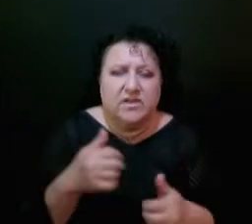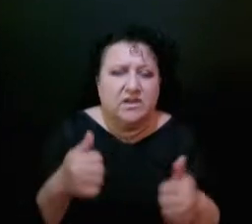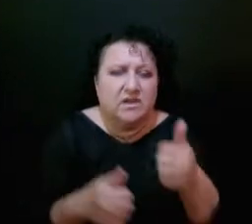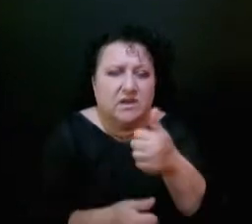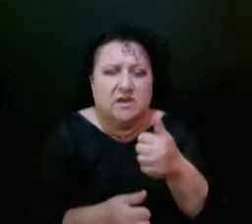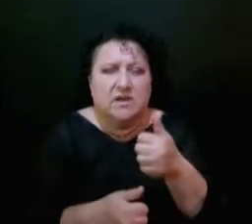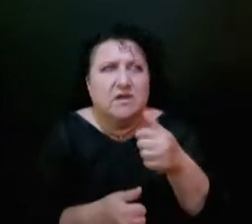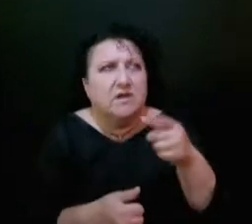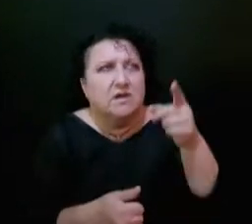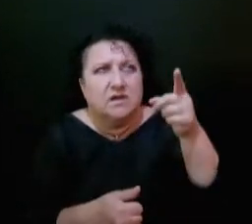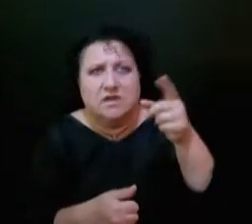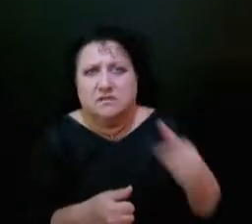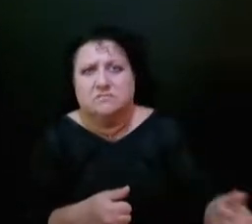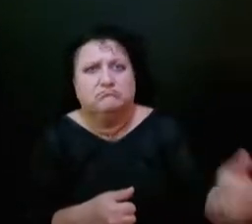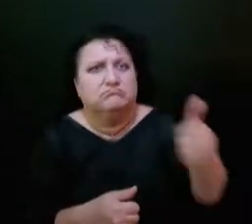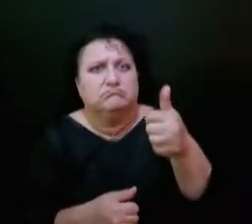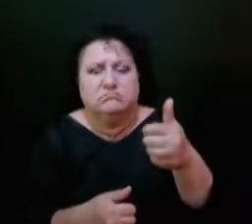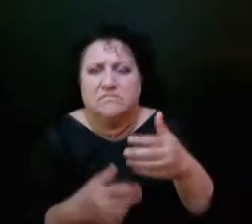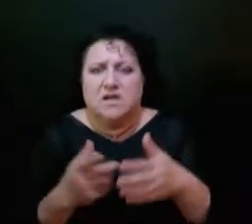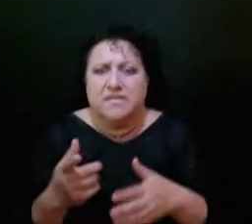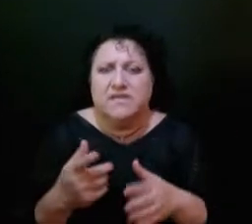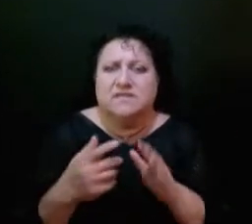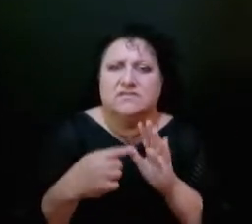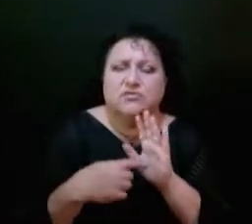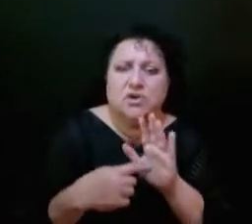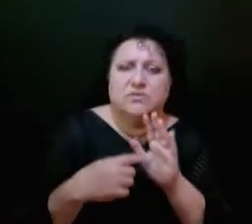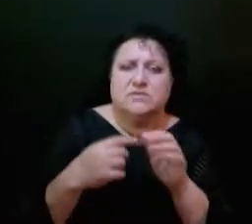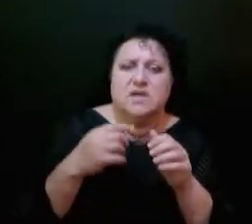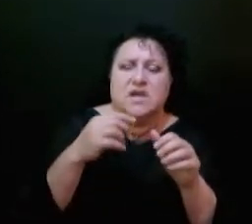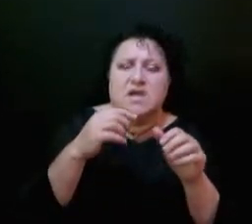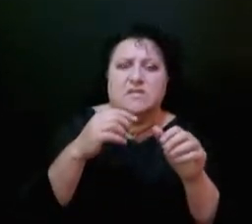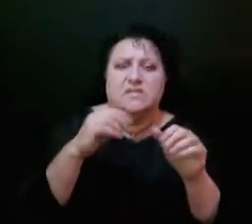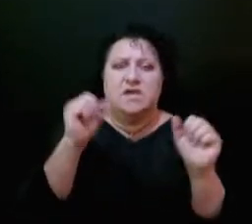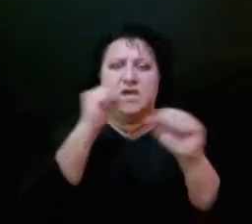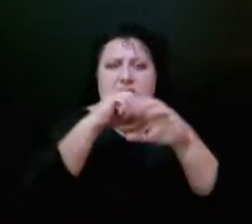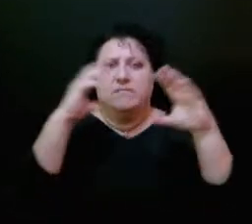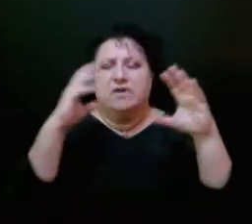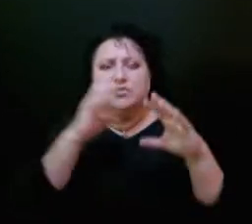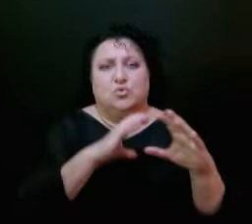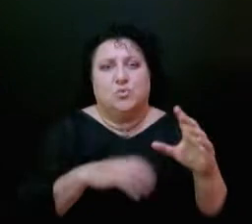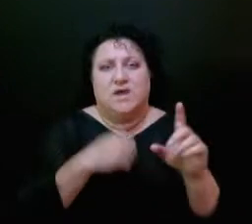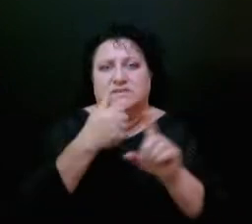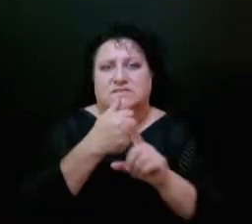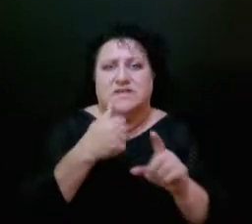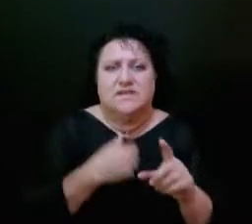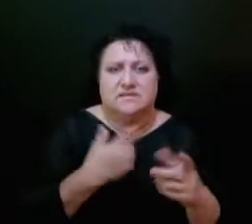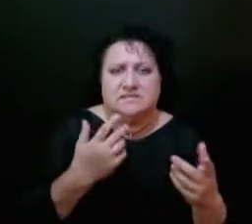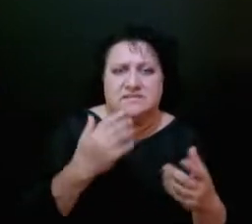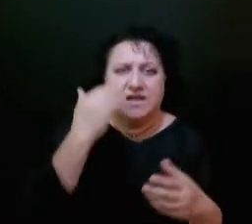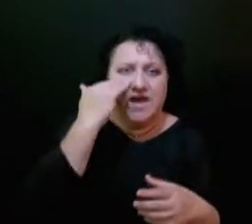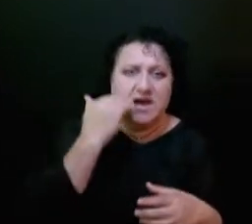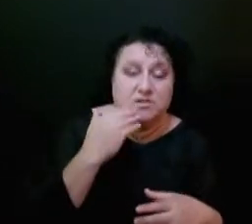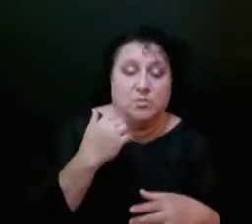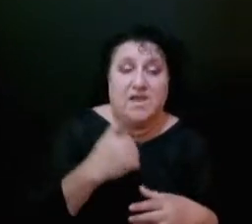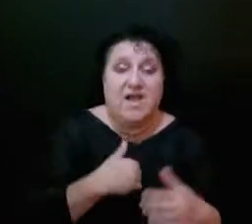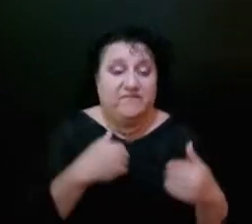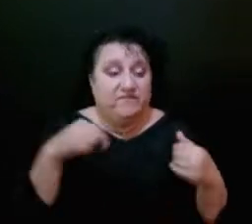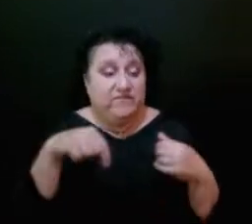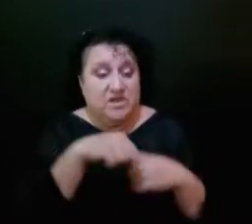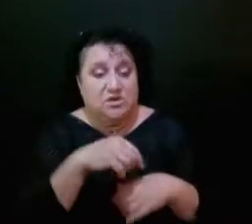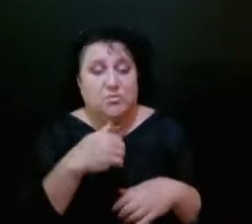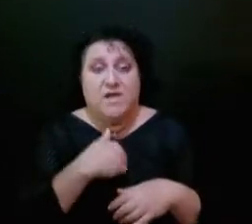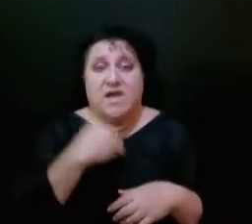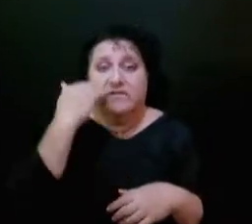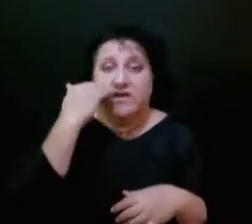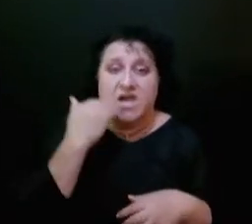This imagery leads to the imagery of Christ being the head. If there's feet, there's also a head. And everything is under his feet, and